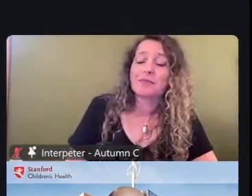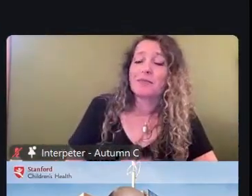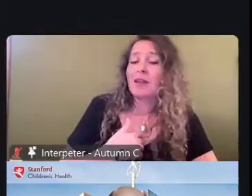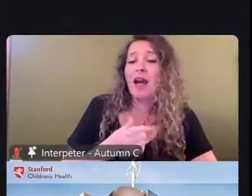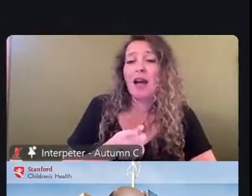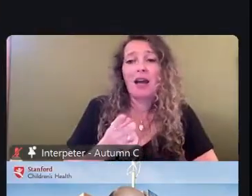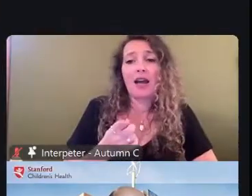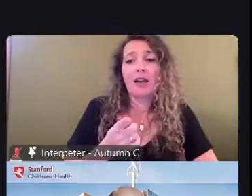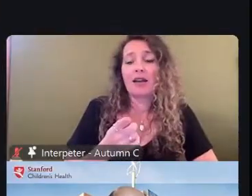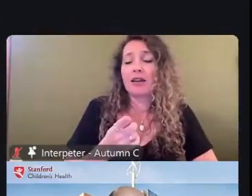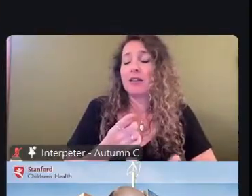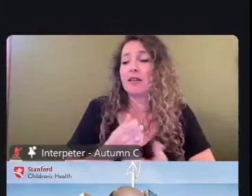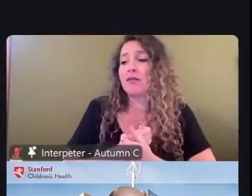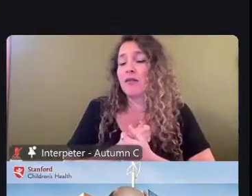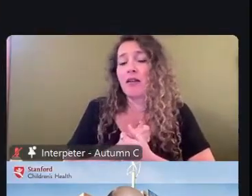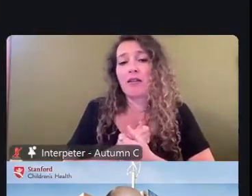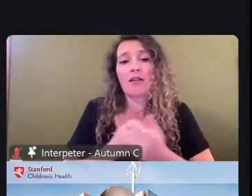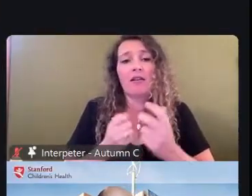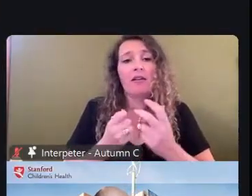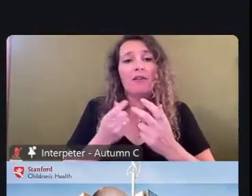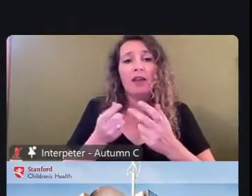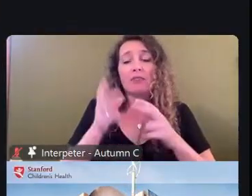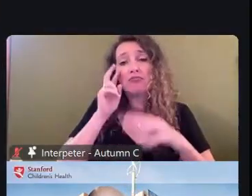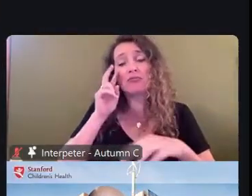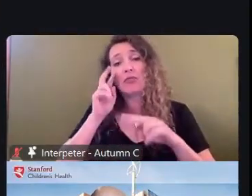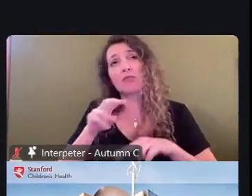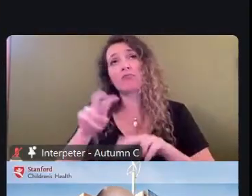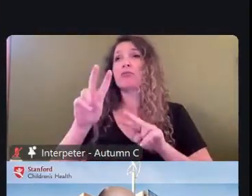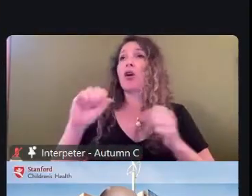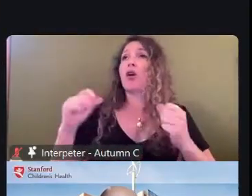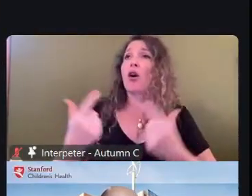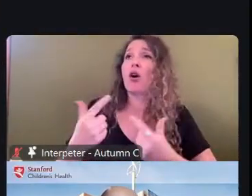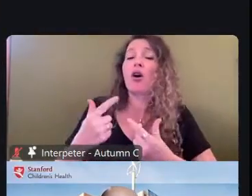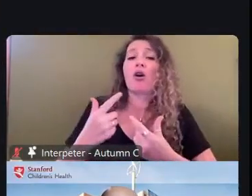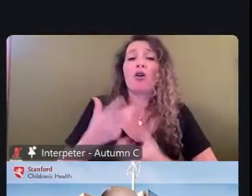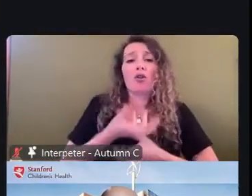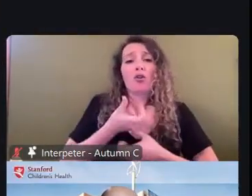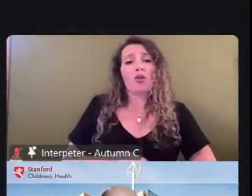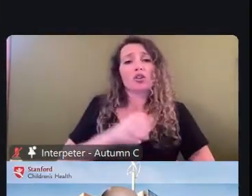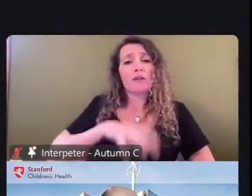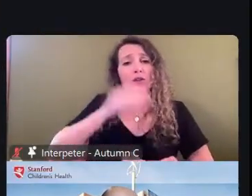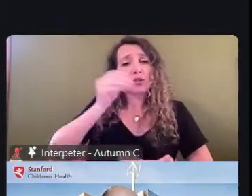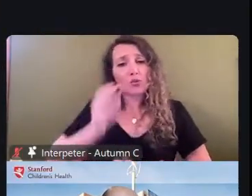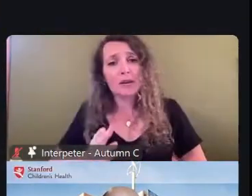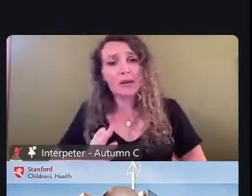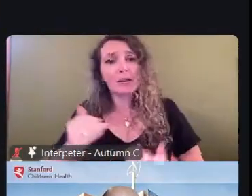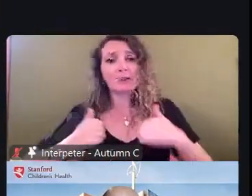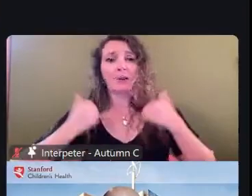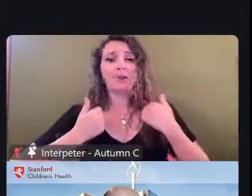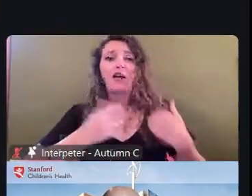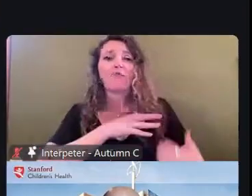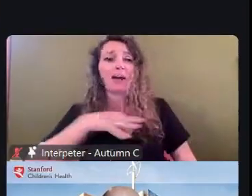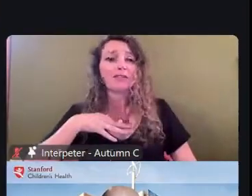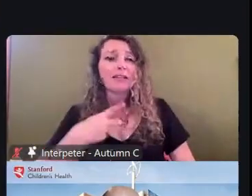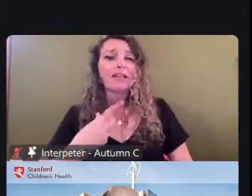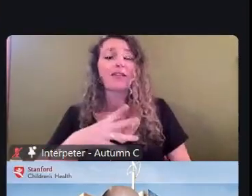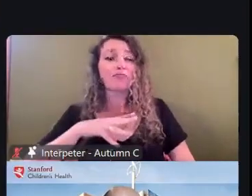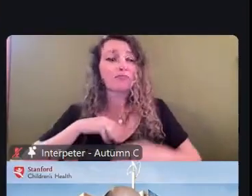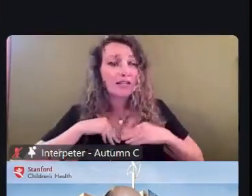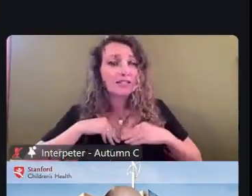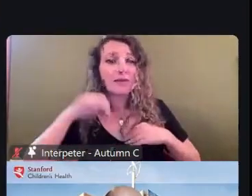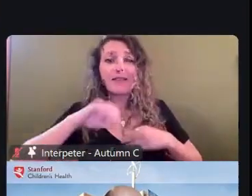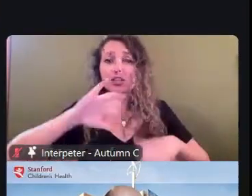all of the courage of the students and young faculty that are taking on